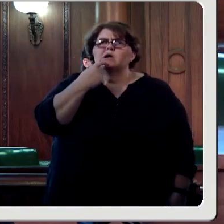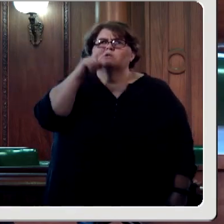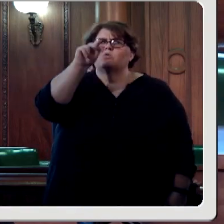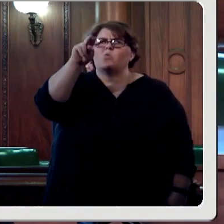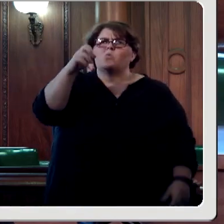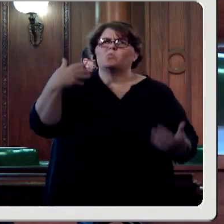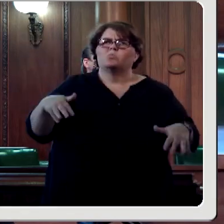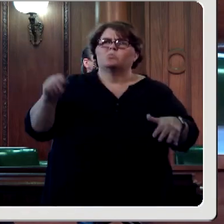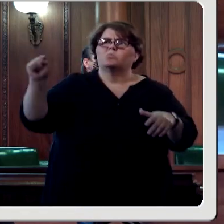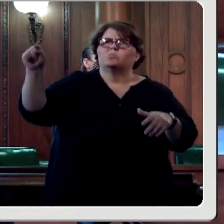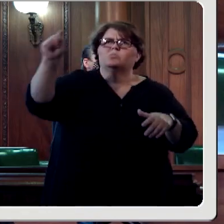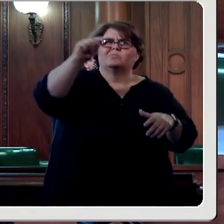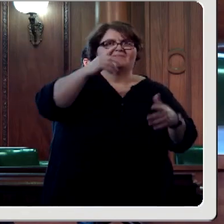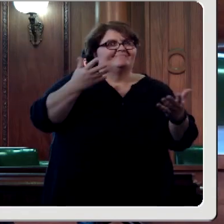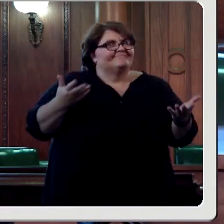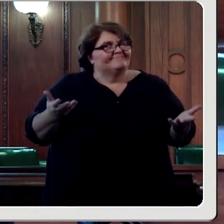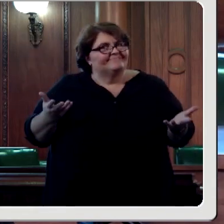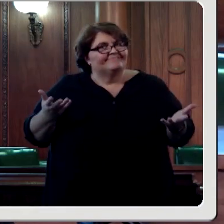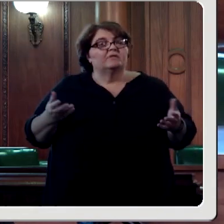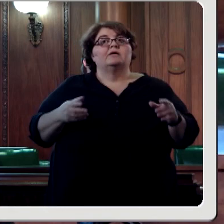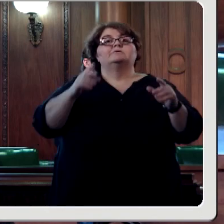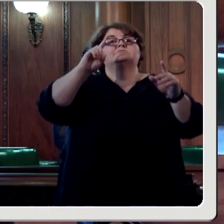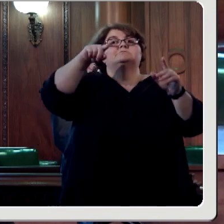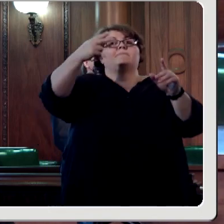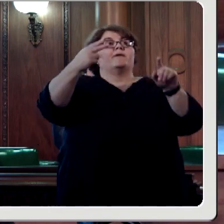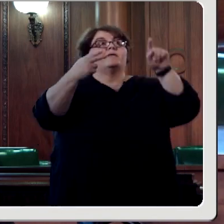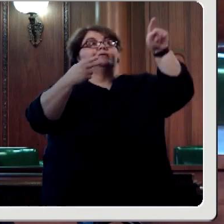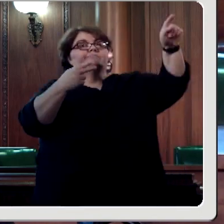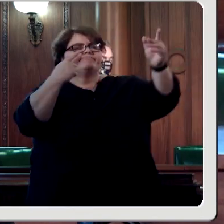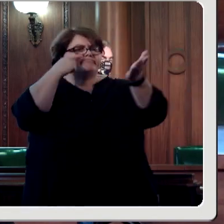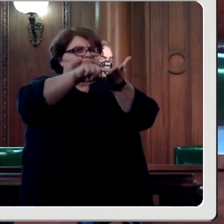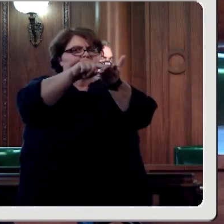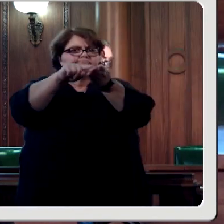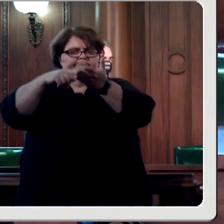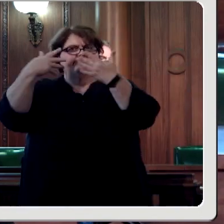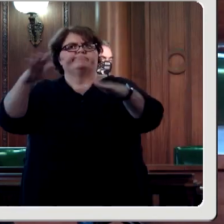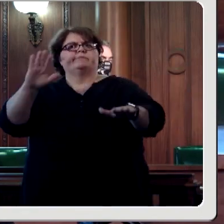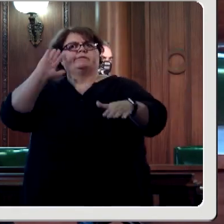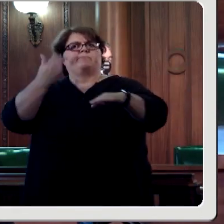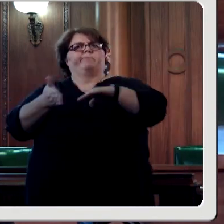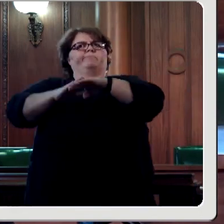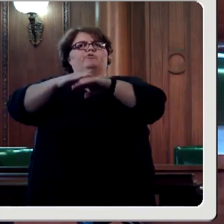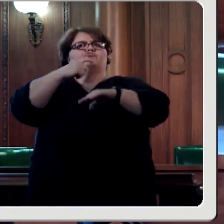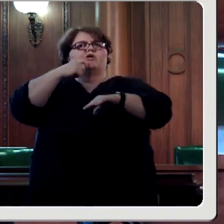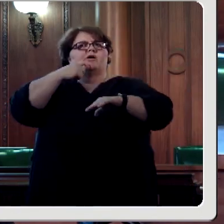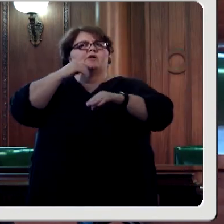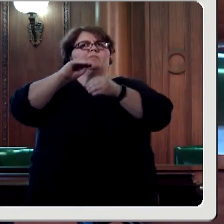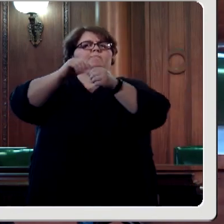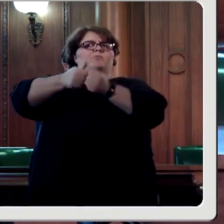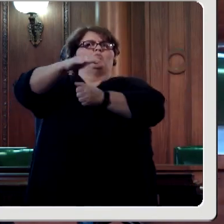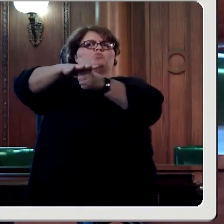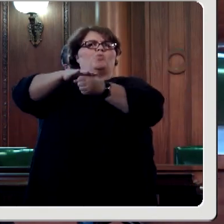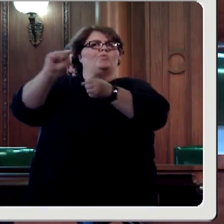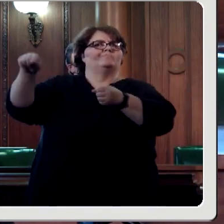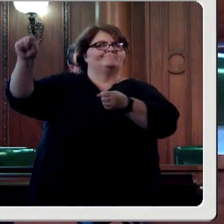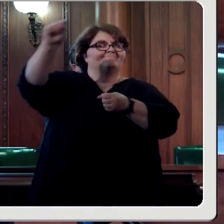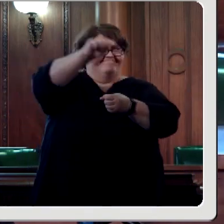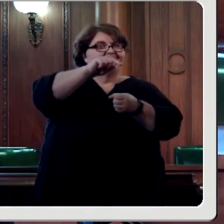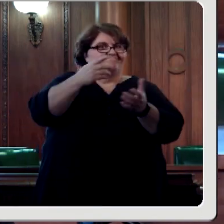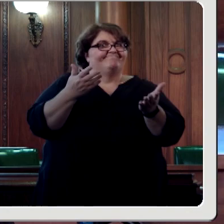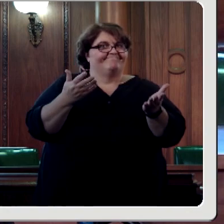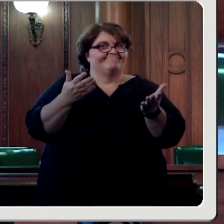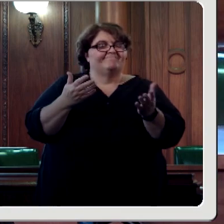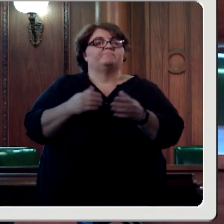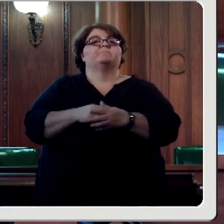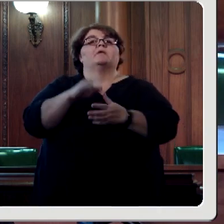by the Department of Public Health. Last week, there were 40 communities, nearly double what it was several weeks prior, that were